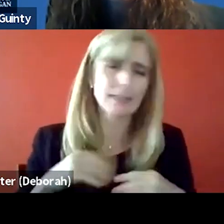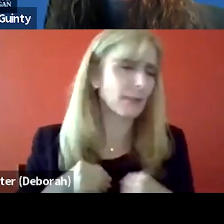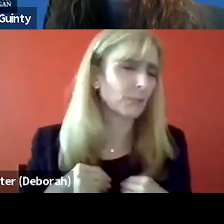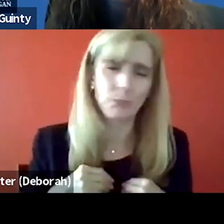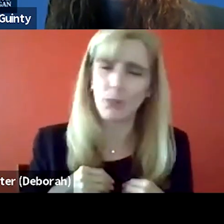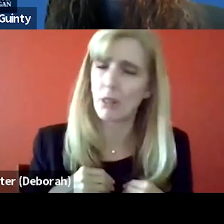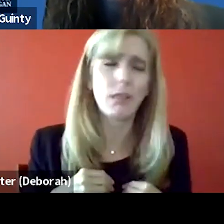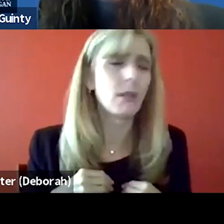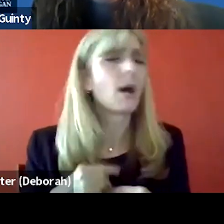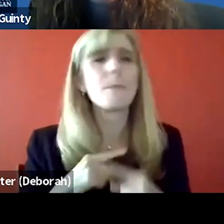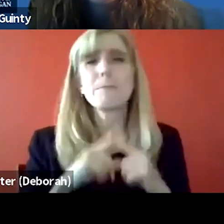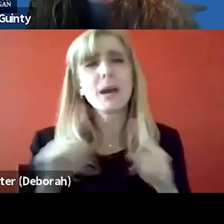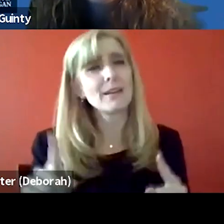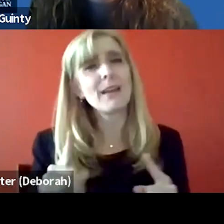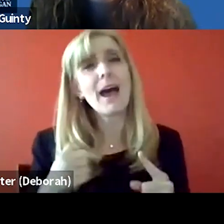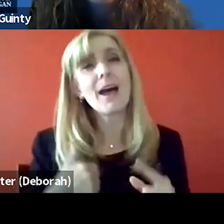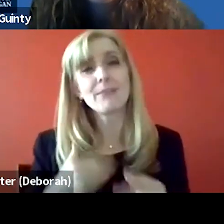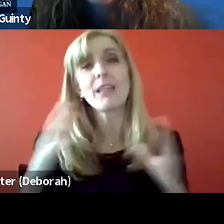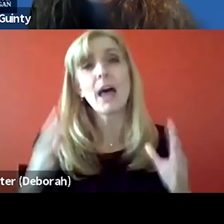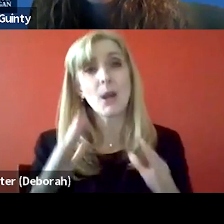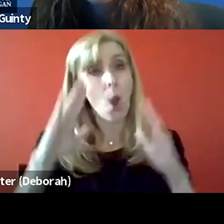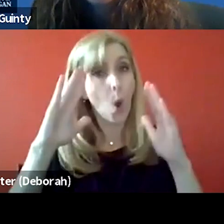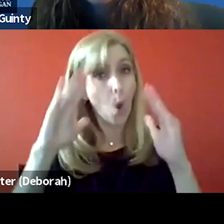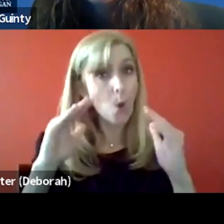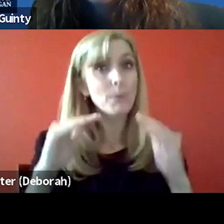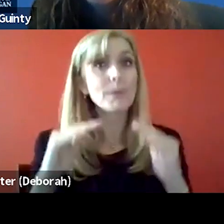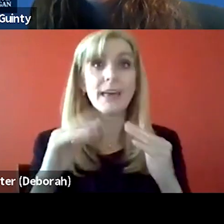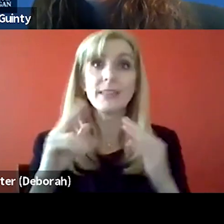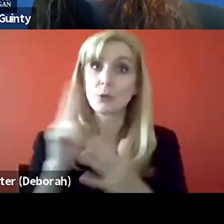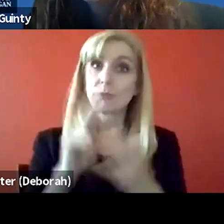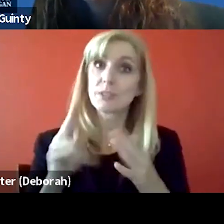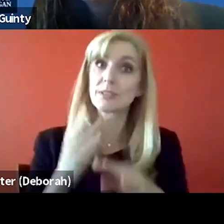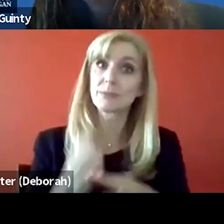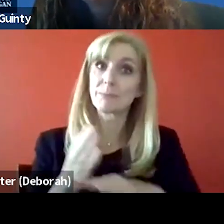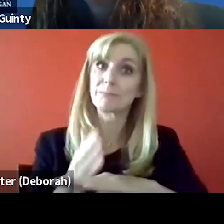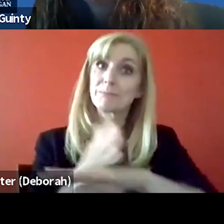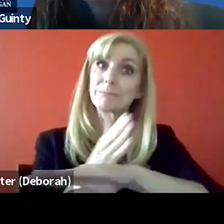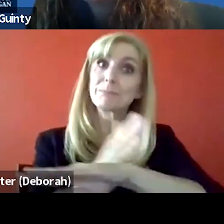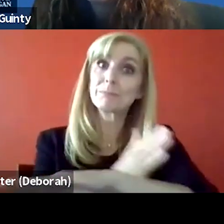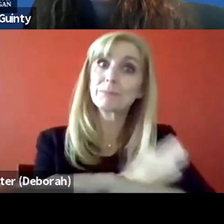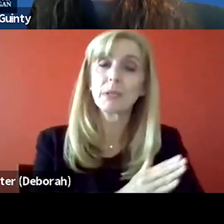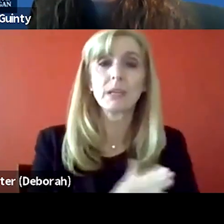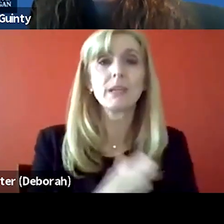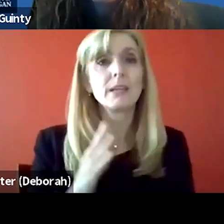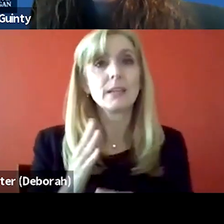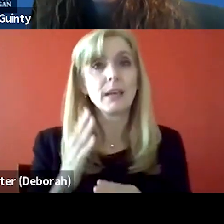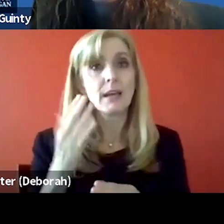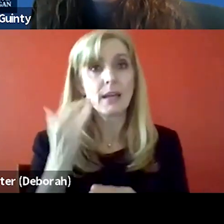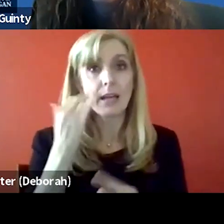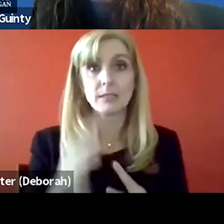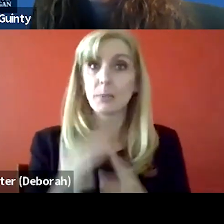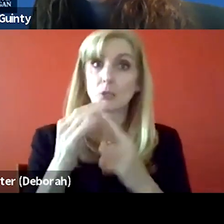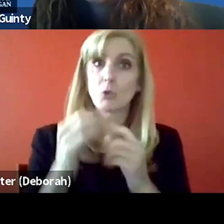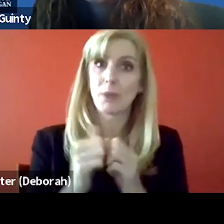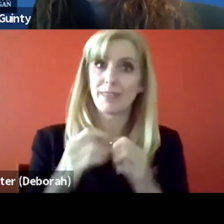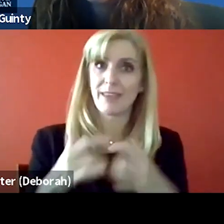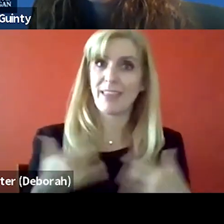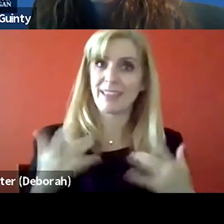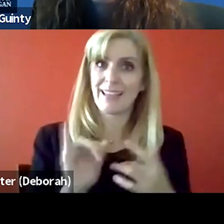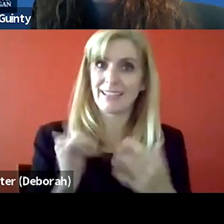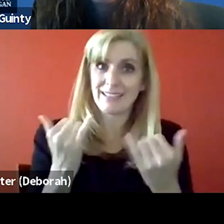but I definitely have a lot of hope that we are moving in the right direction, especially with, events like this.